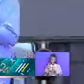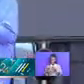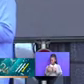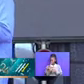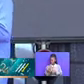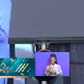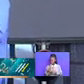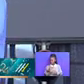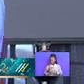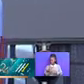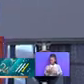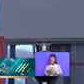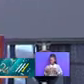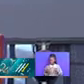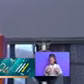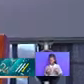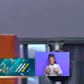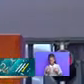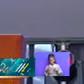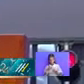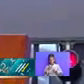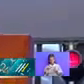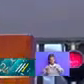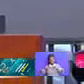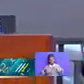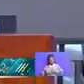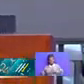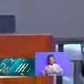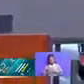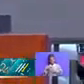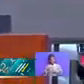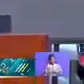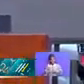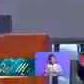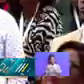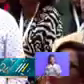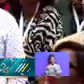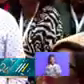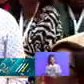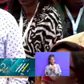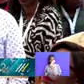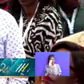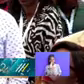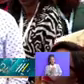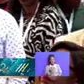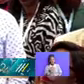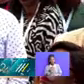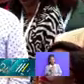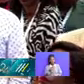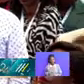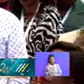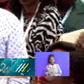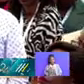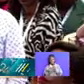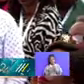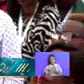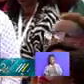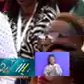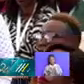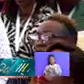sessions that I have I was not able to touch 10% of the